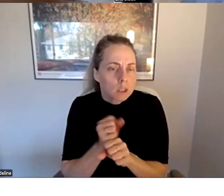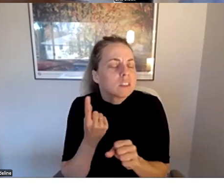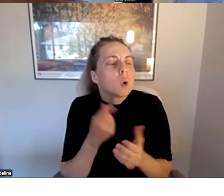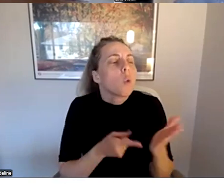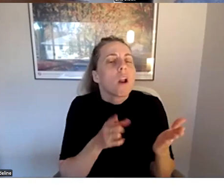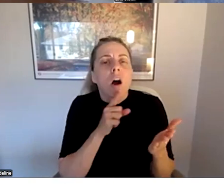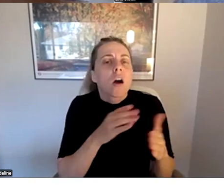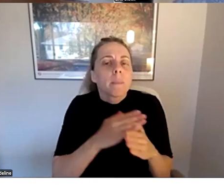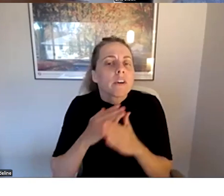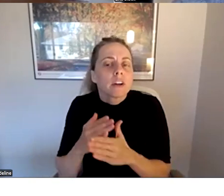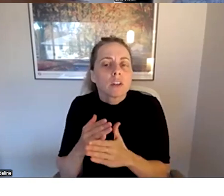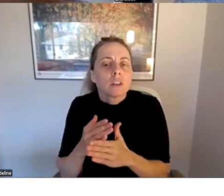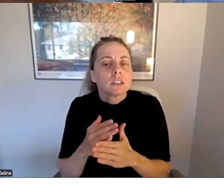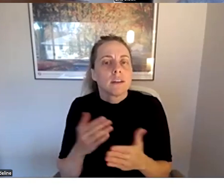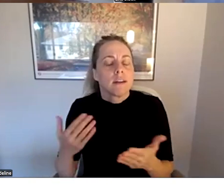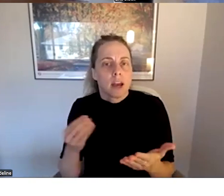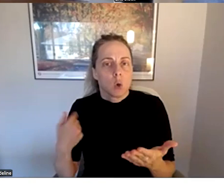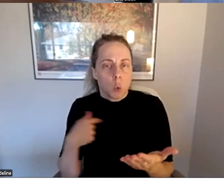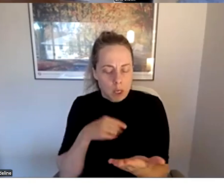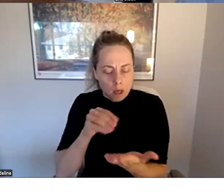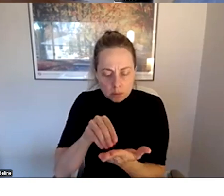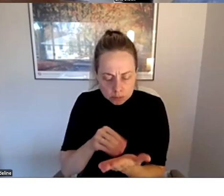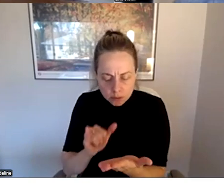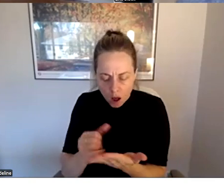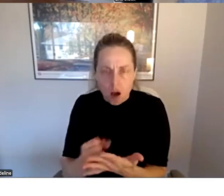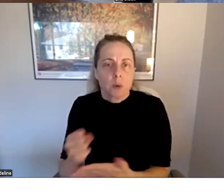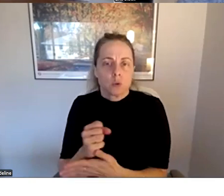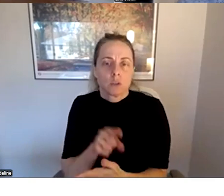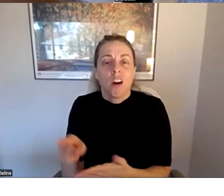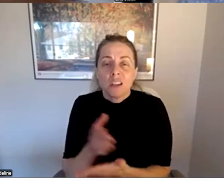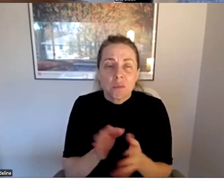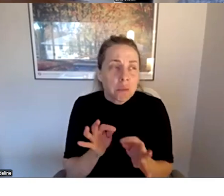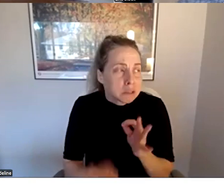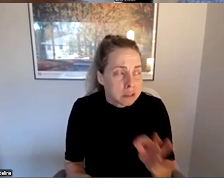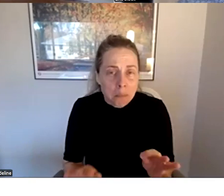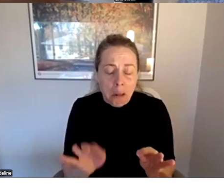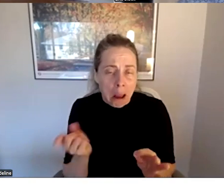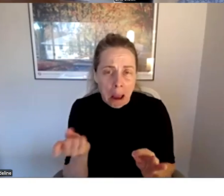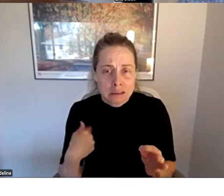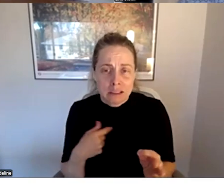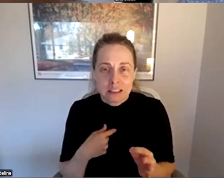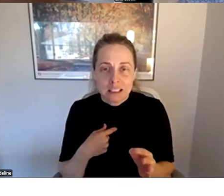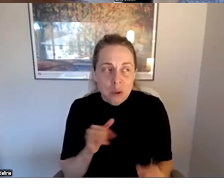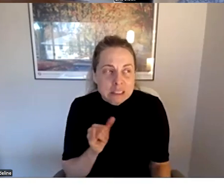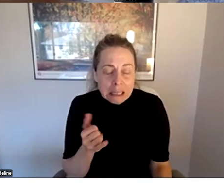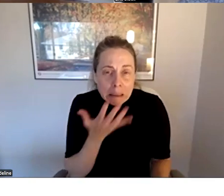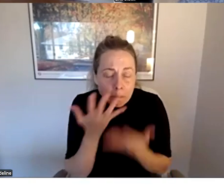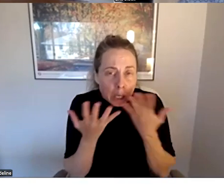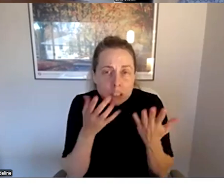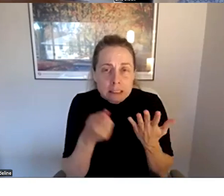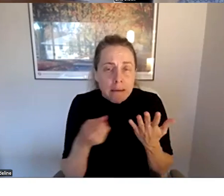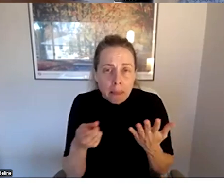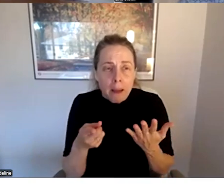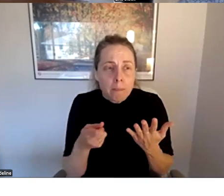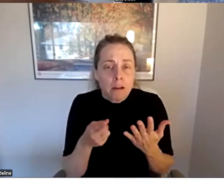and prioritize those. And some of them were such simple asks. It was almost embarrassing that they had been navigating the